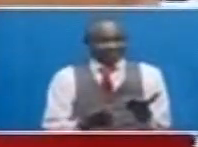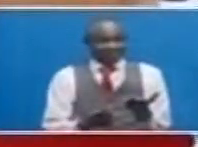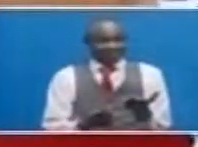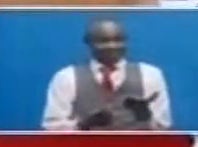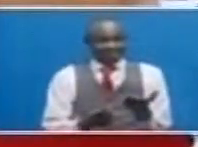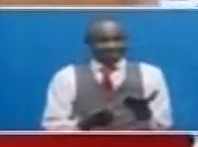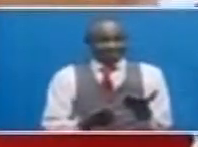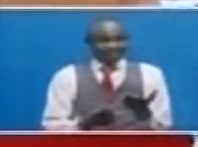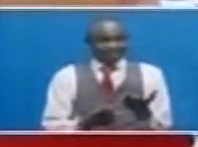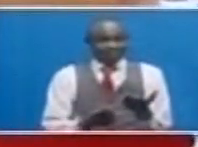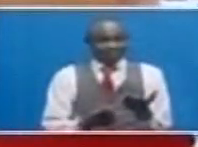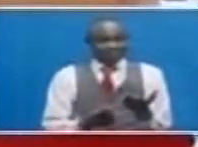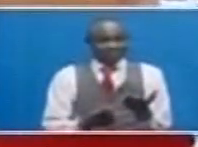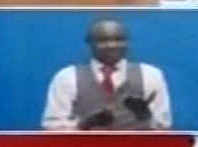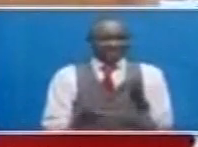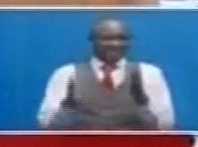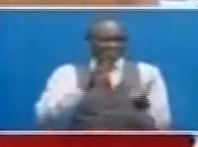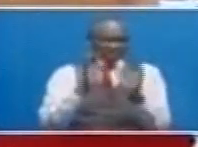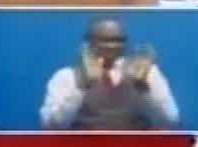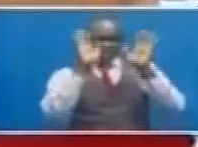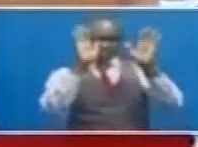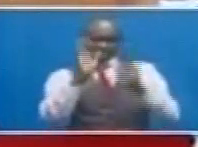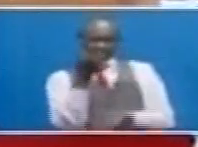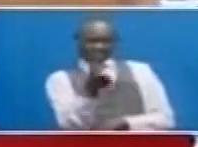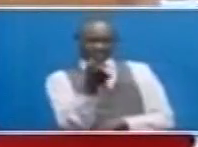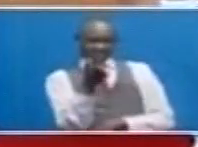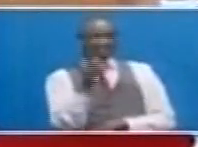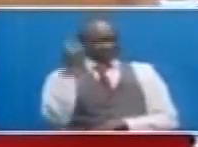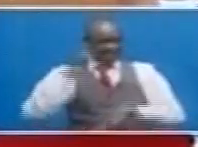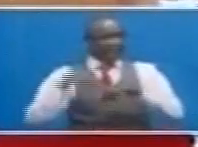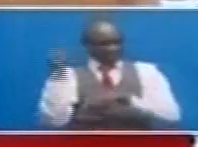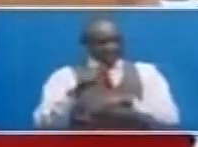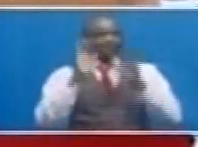there was something more important than luxury on that first trip.